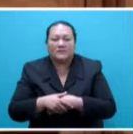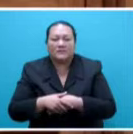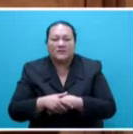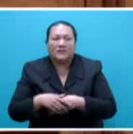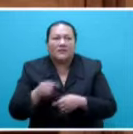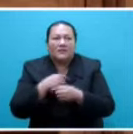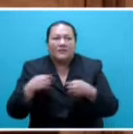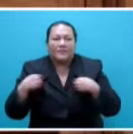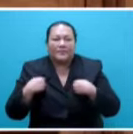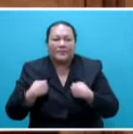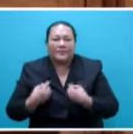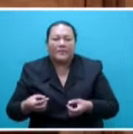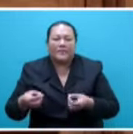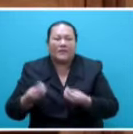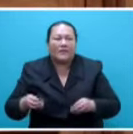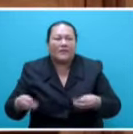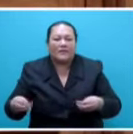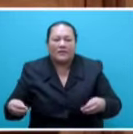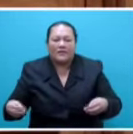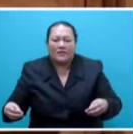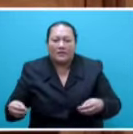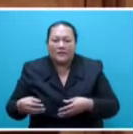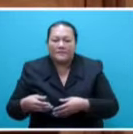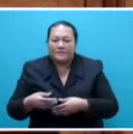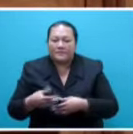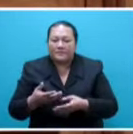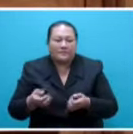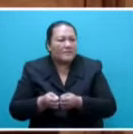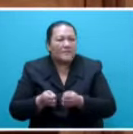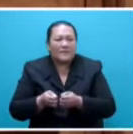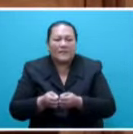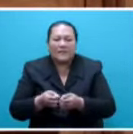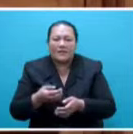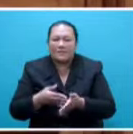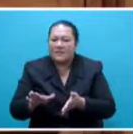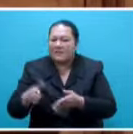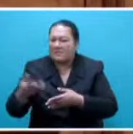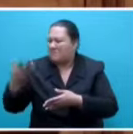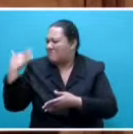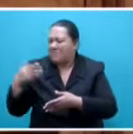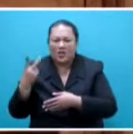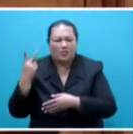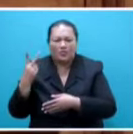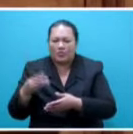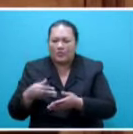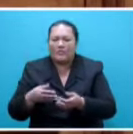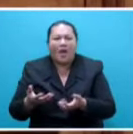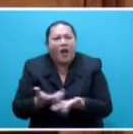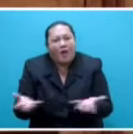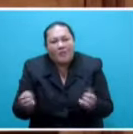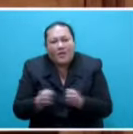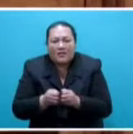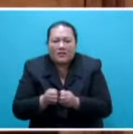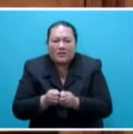many bills were passed in the last 12 months as compared to consequential bills? And how many of